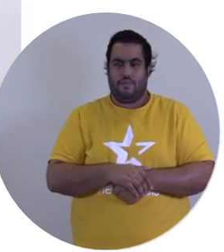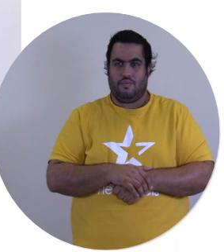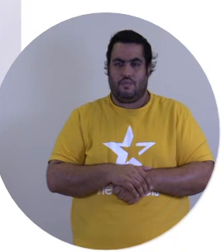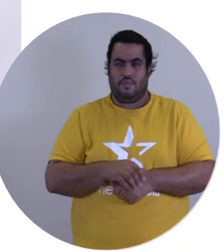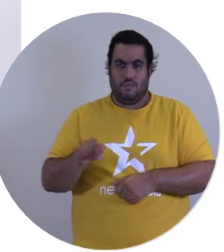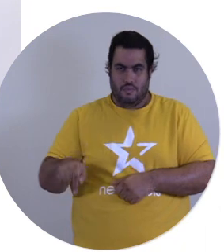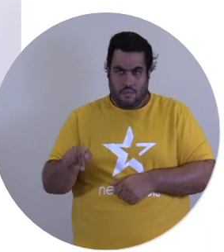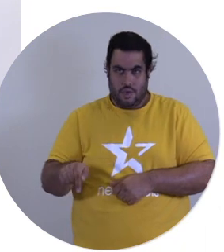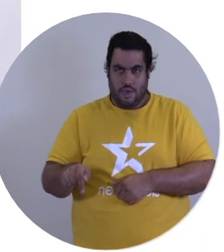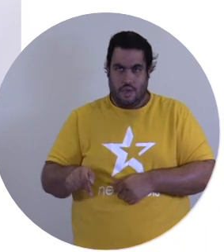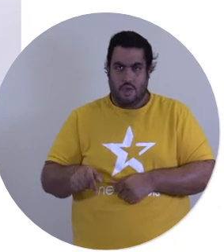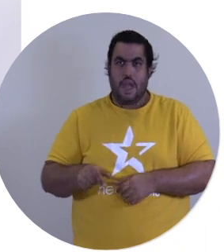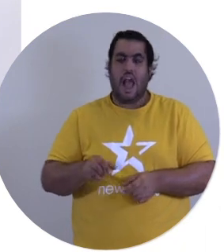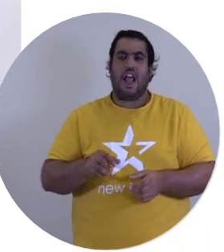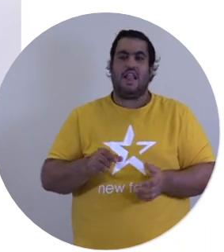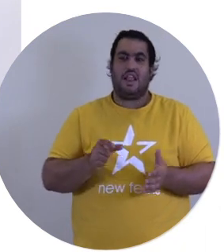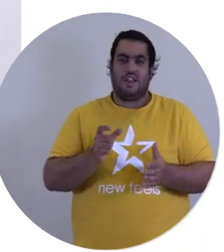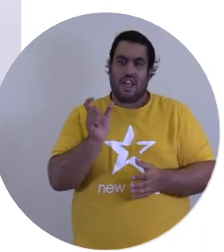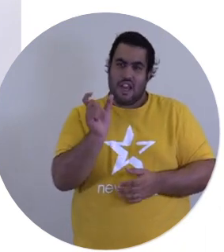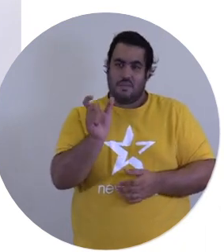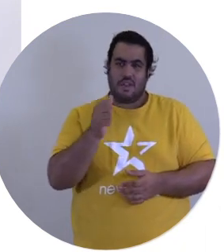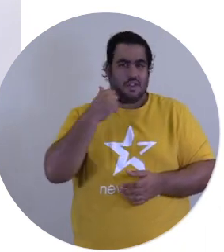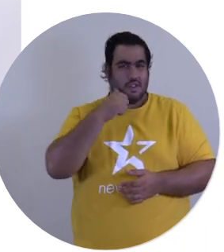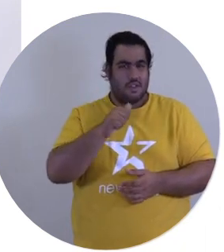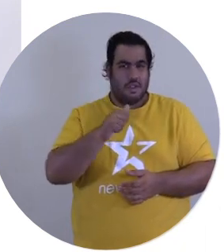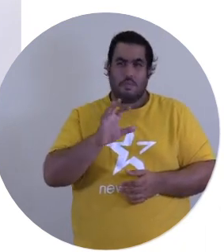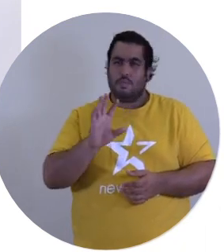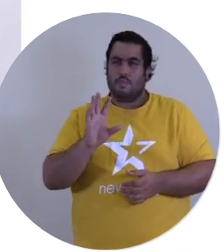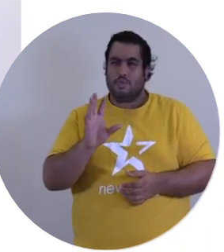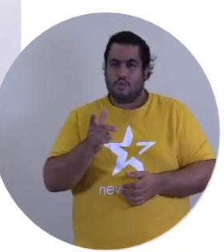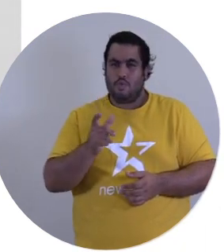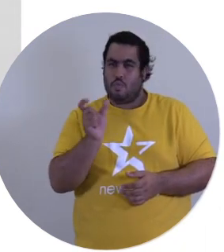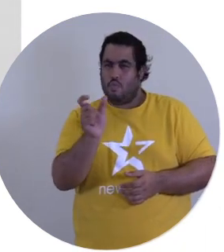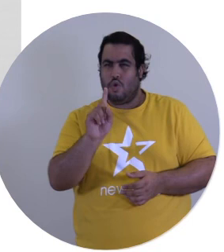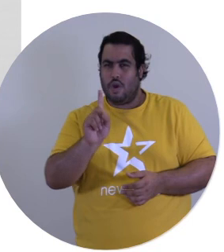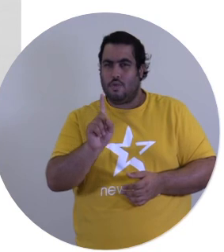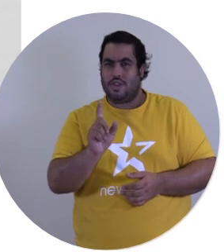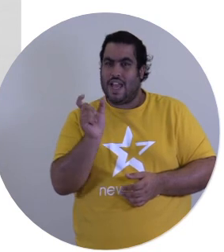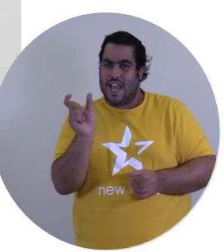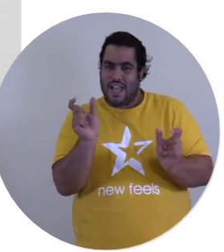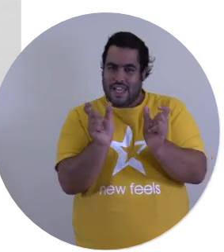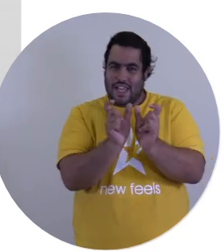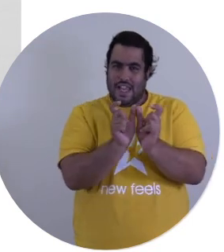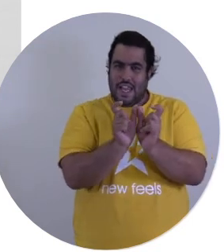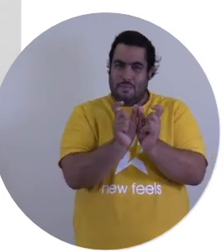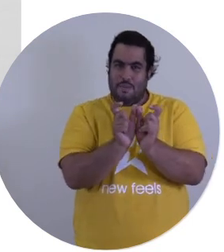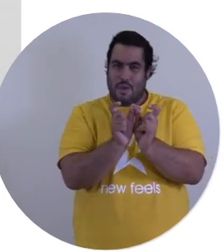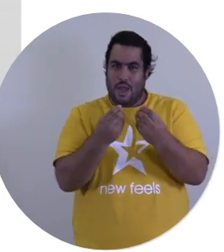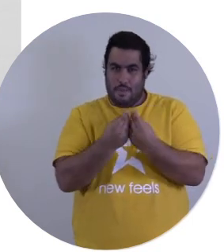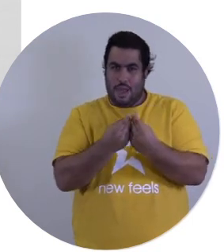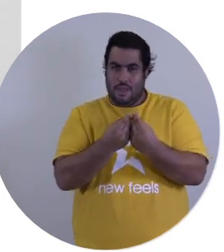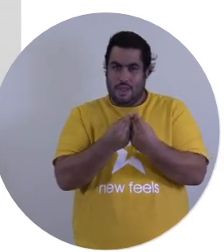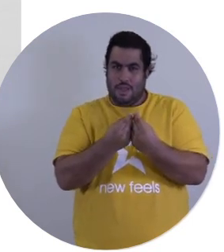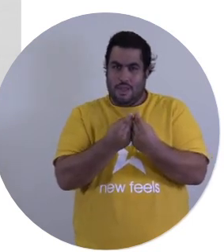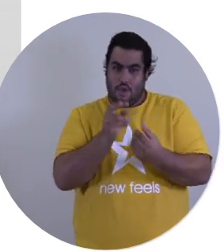Here we have a few more words, but these words are called idioms. Idioms are words that